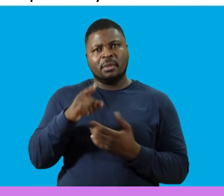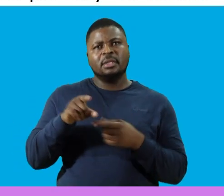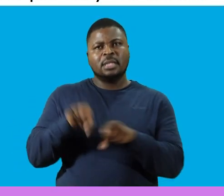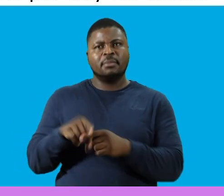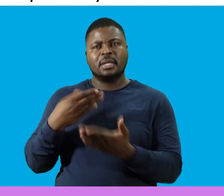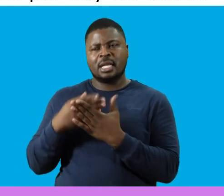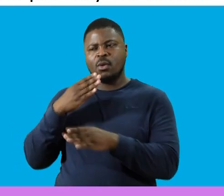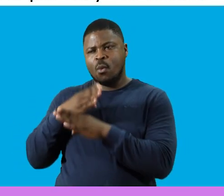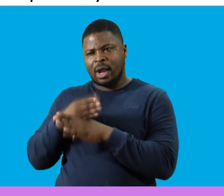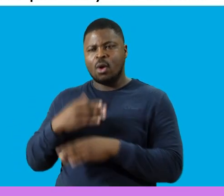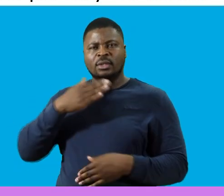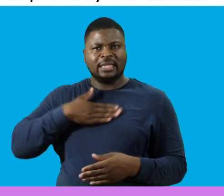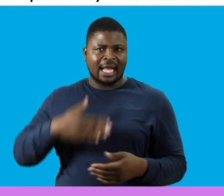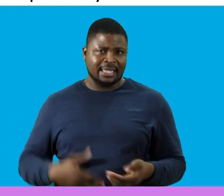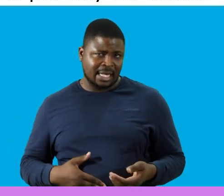well.